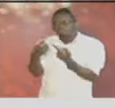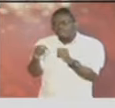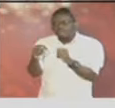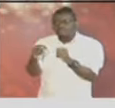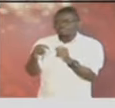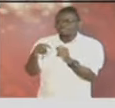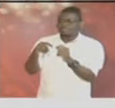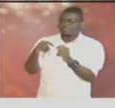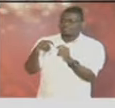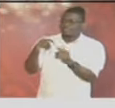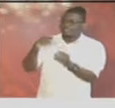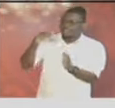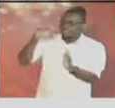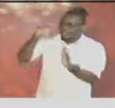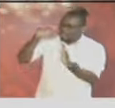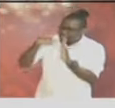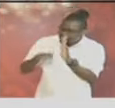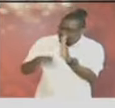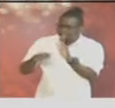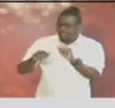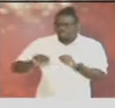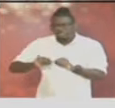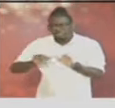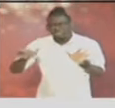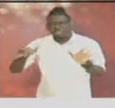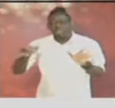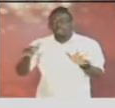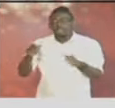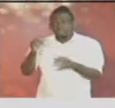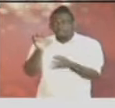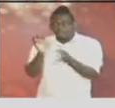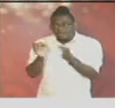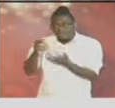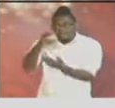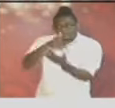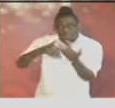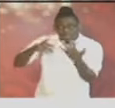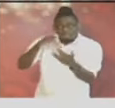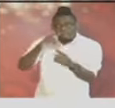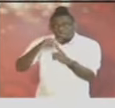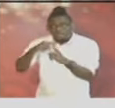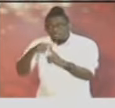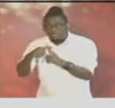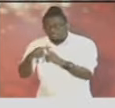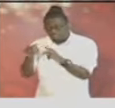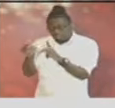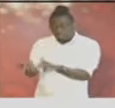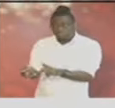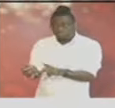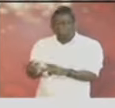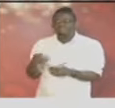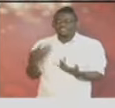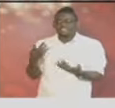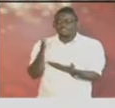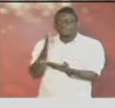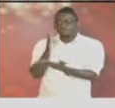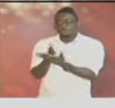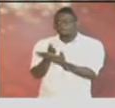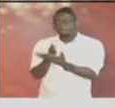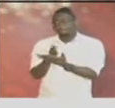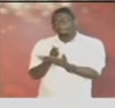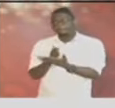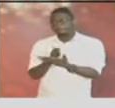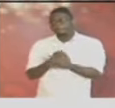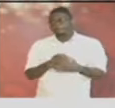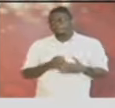that become ill after having been in contact with these index cases. So bringing that epidemiologic bit